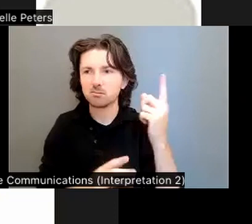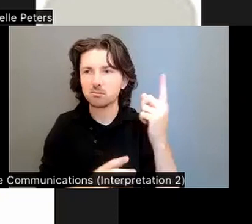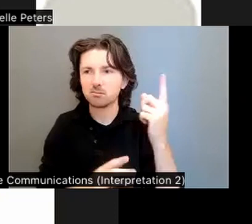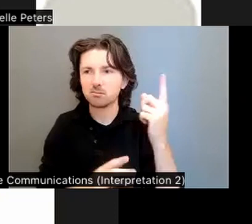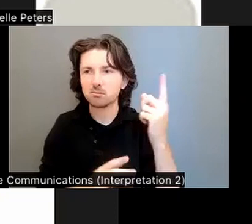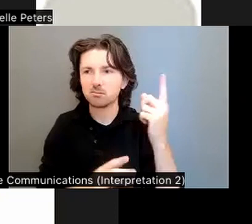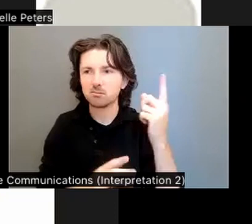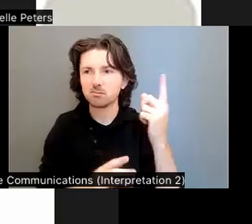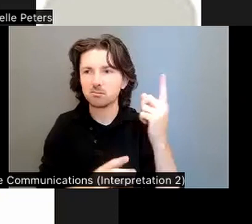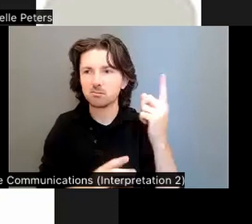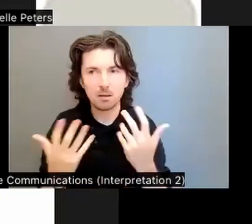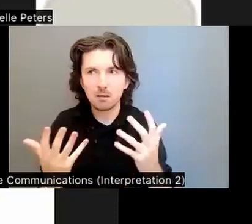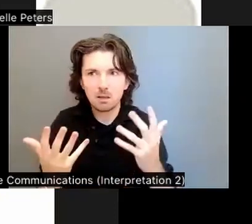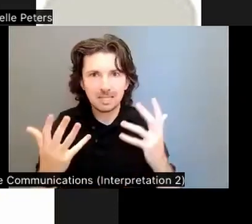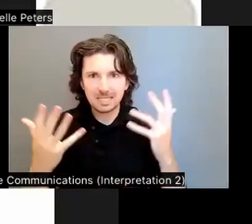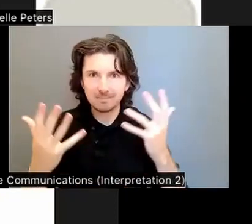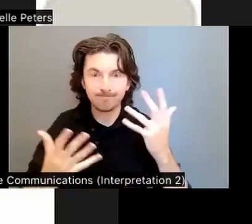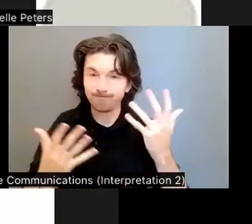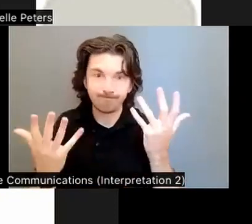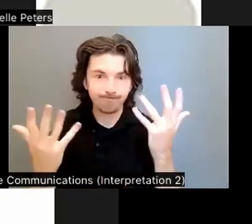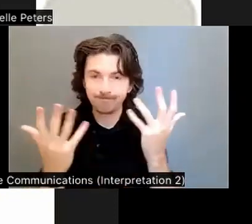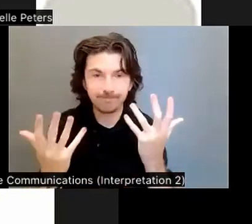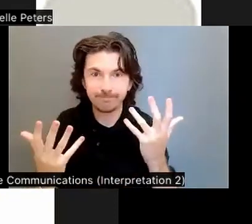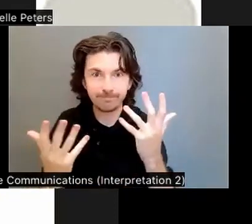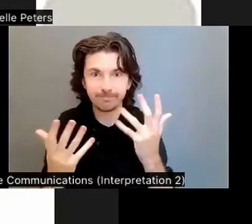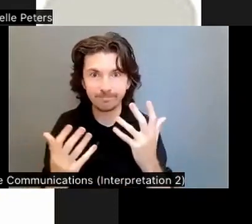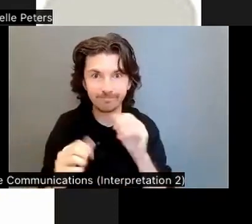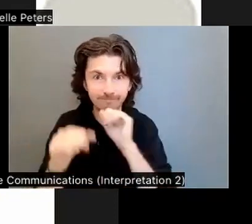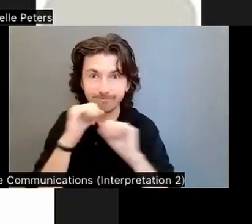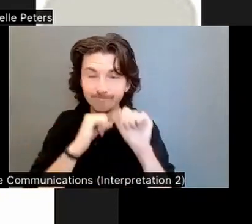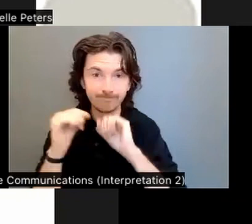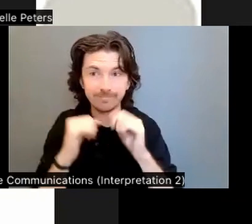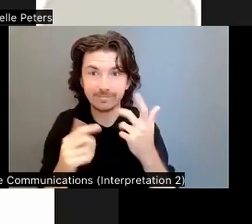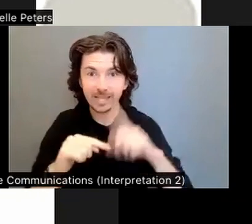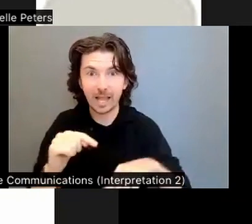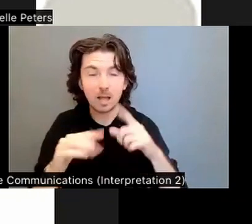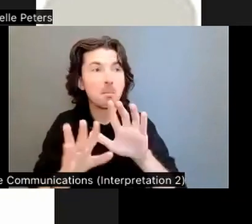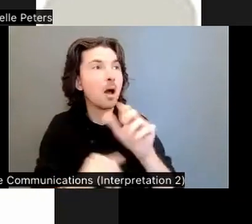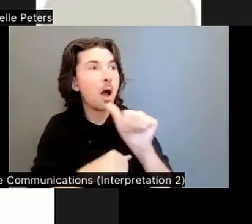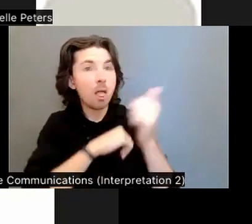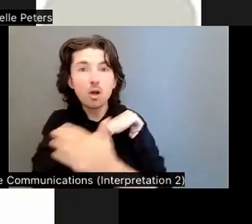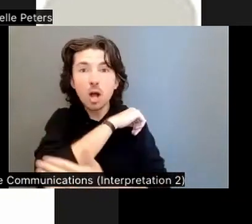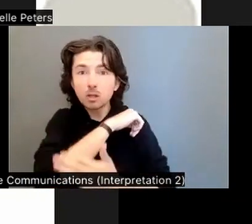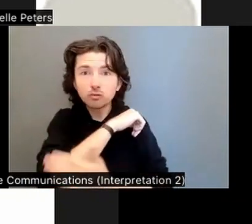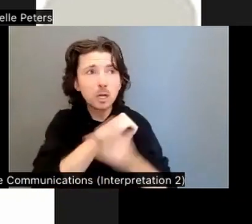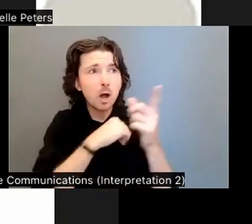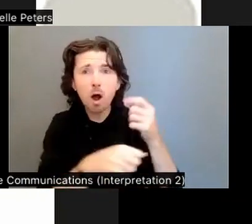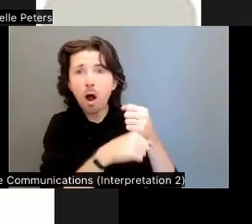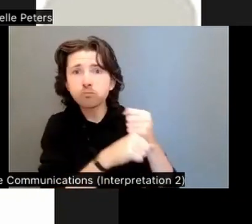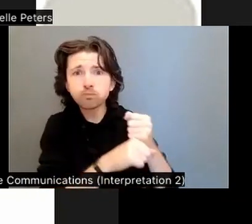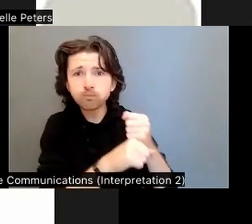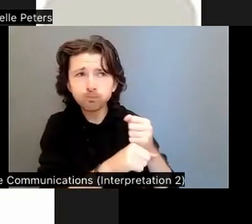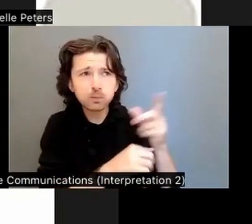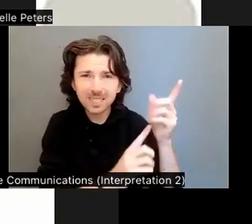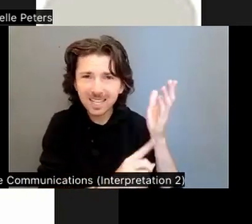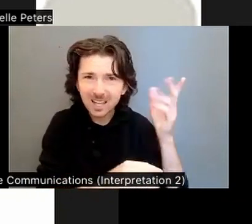that has been making it as in another country. However, it's extremely more expensive than